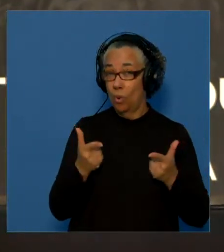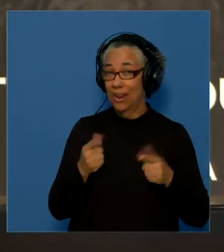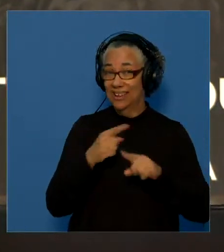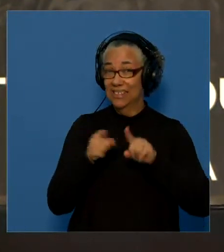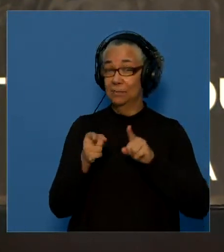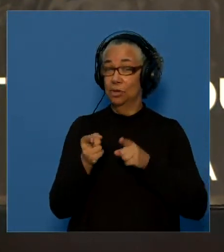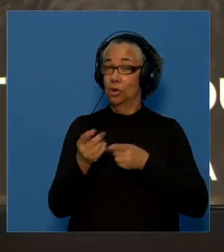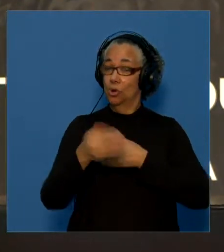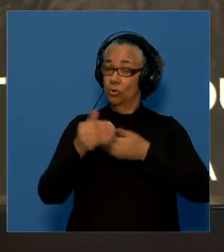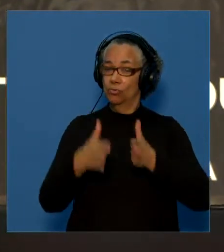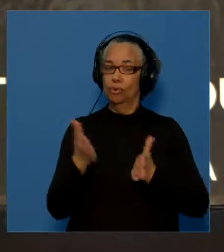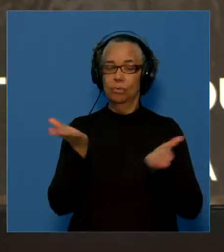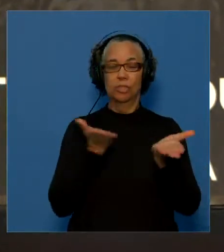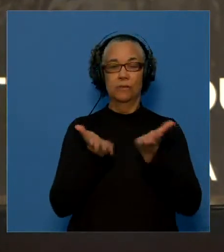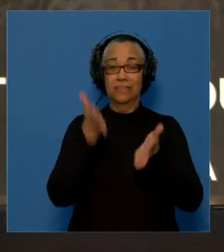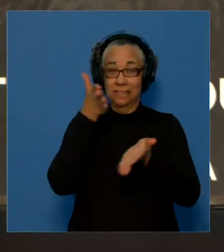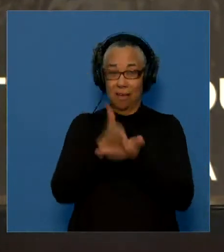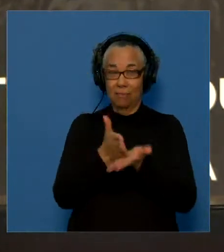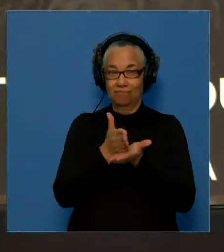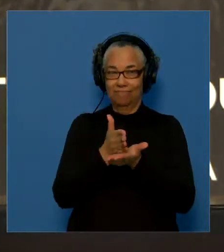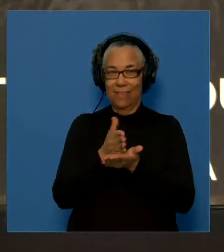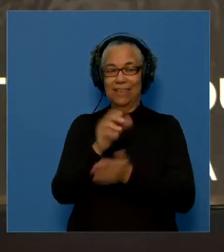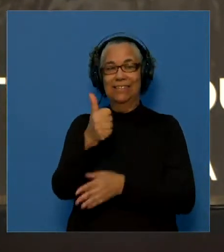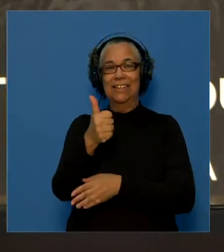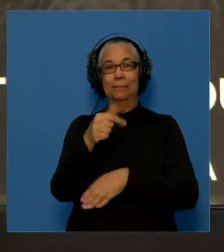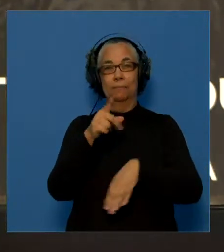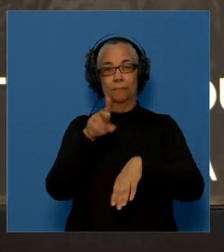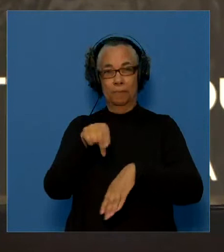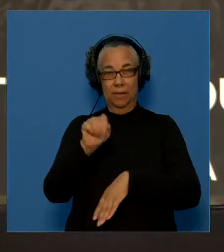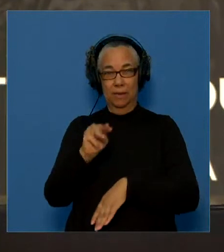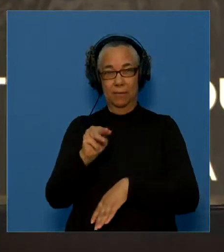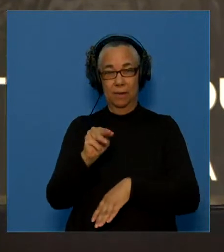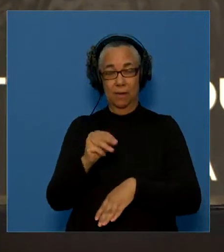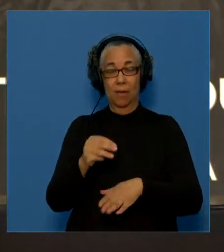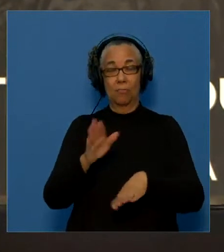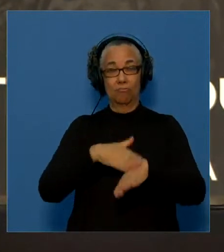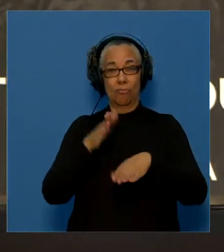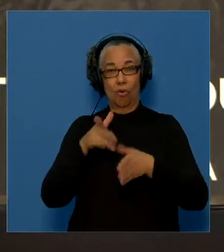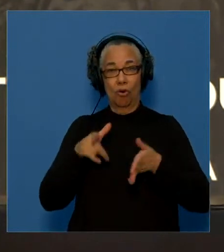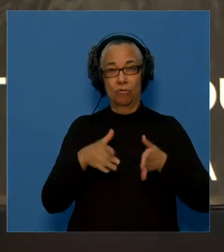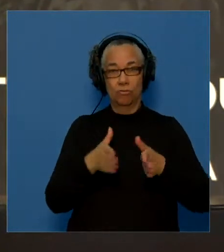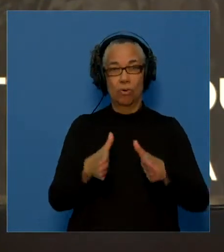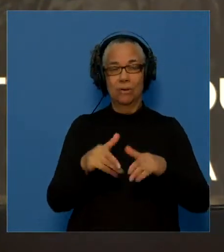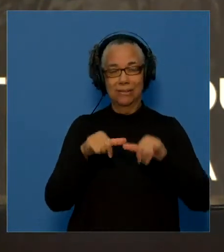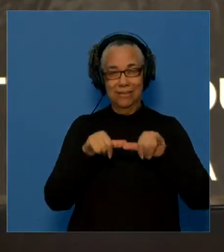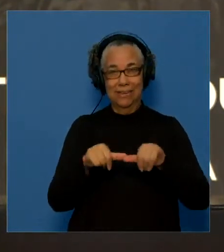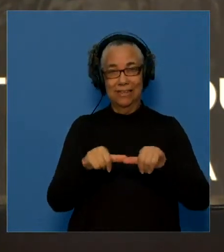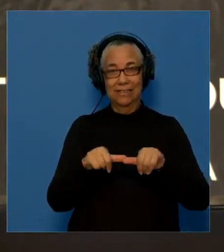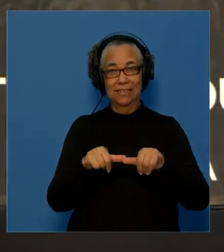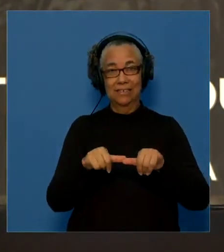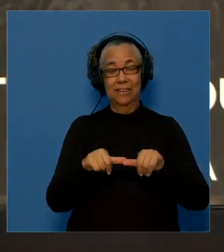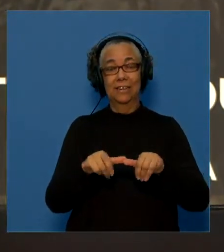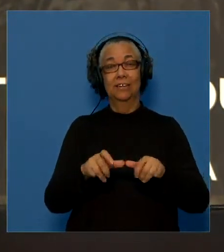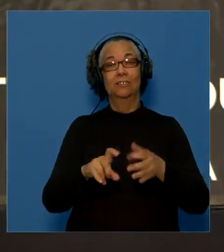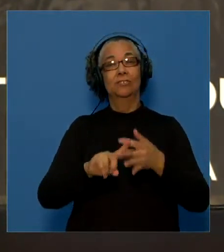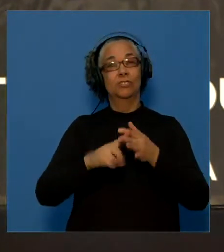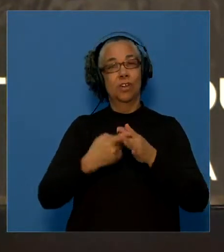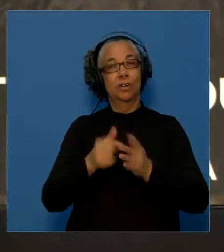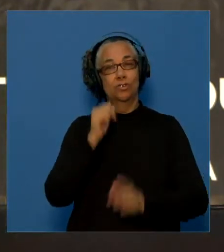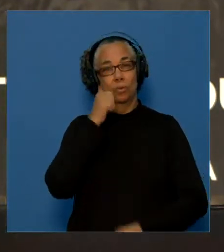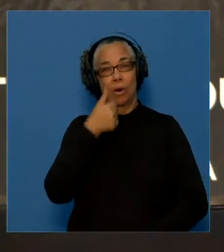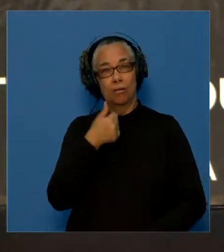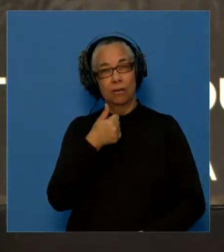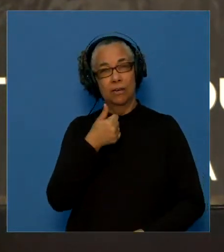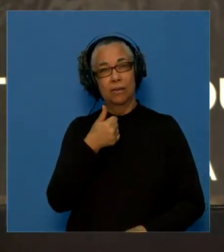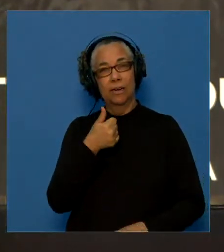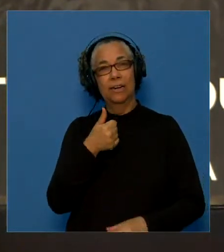cease at 10 p.m., and the curfew will remain in effect. This change will take effect from tomorrow and run through this period